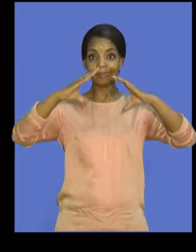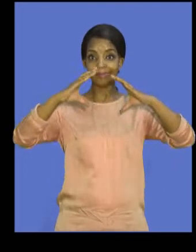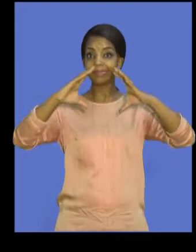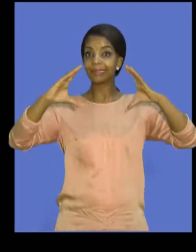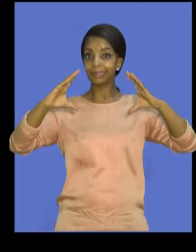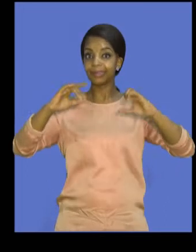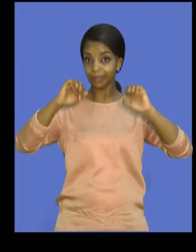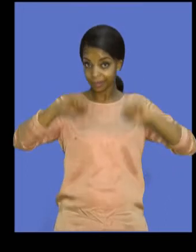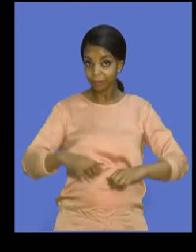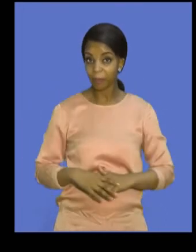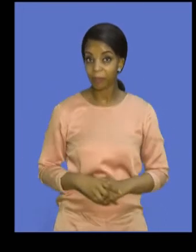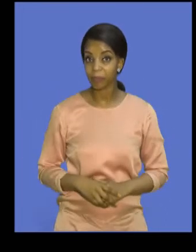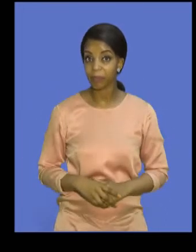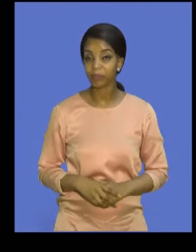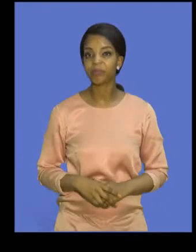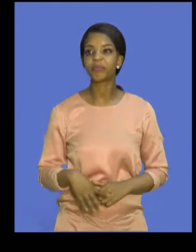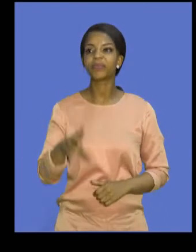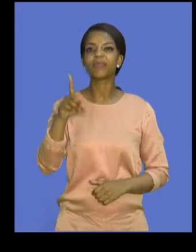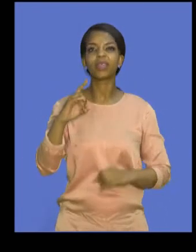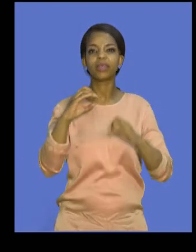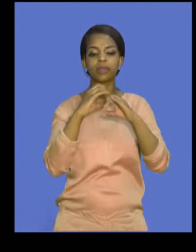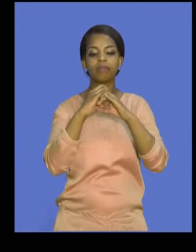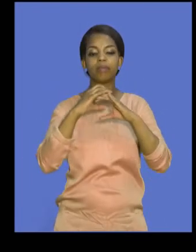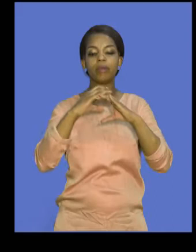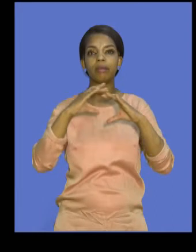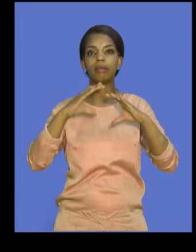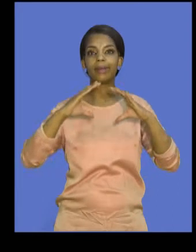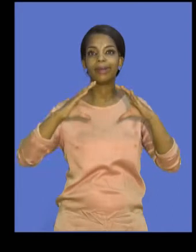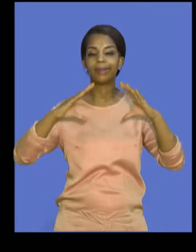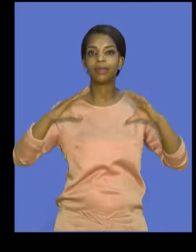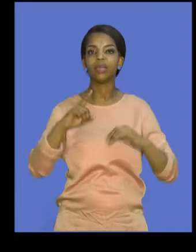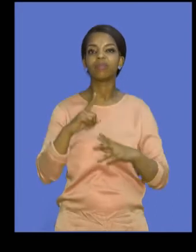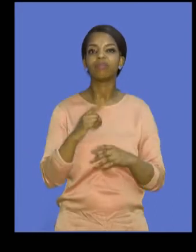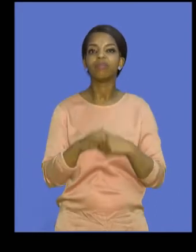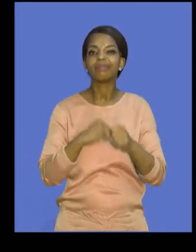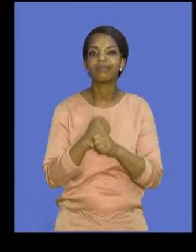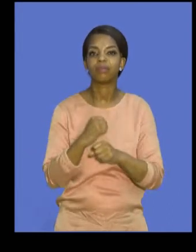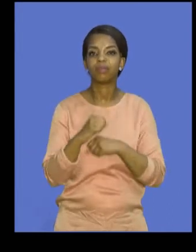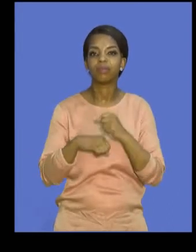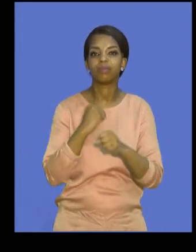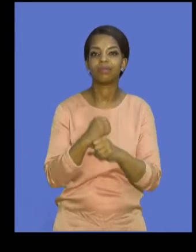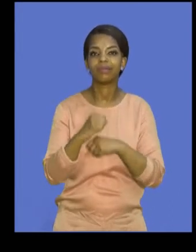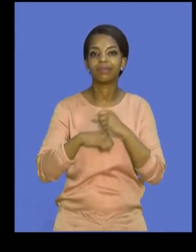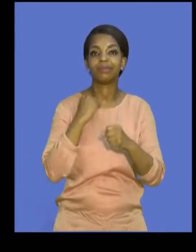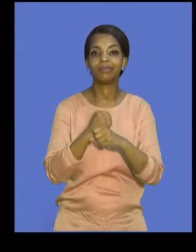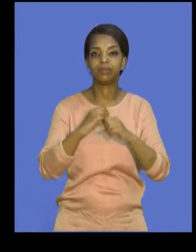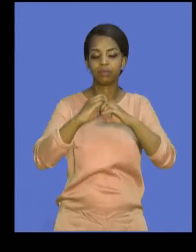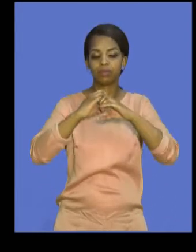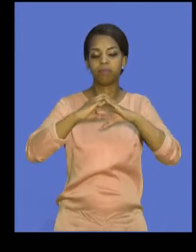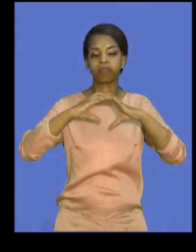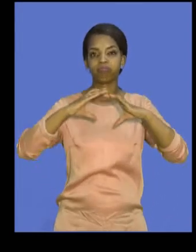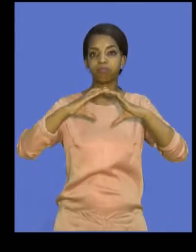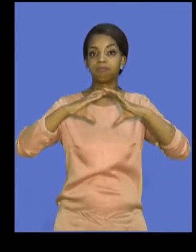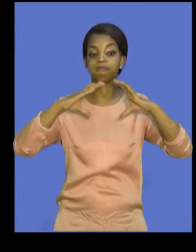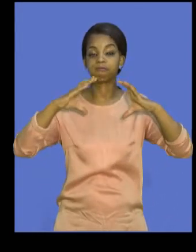And as they are growing, normally it grows through years. So this is a yearly growth. So in this instance, we